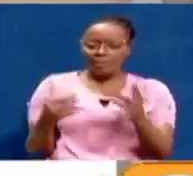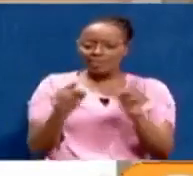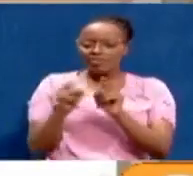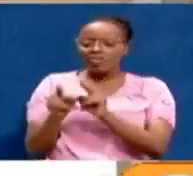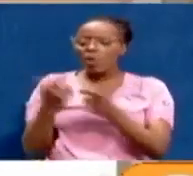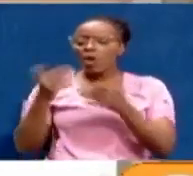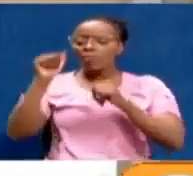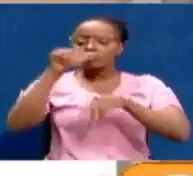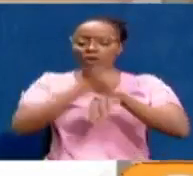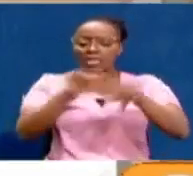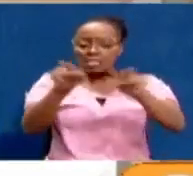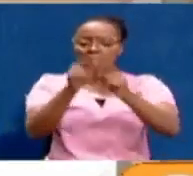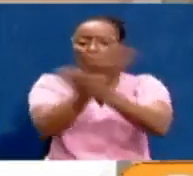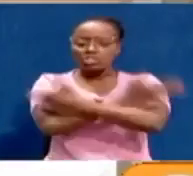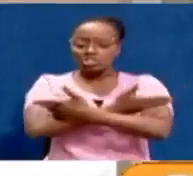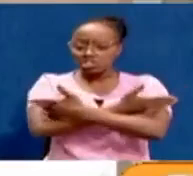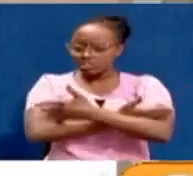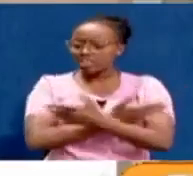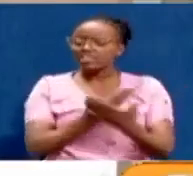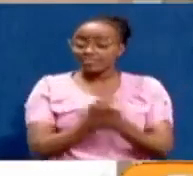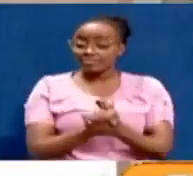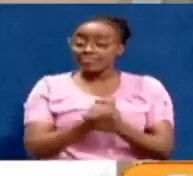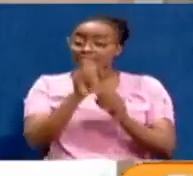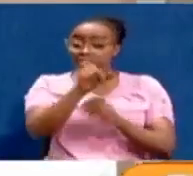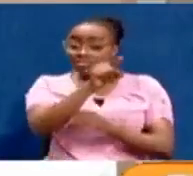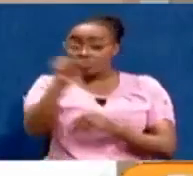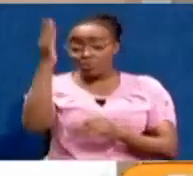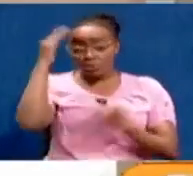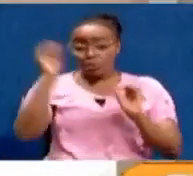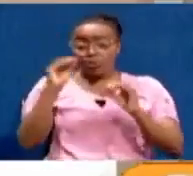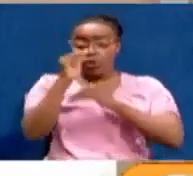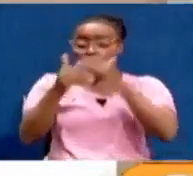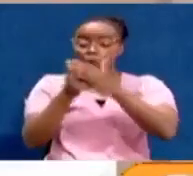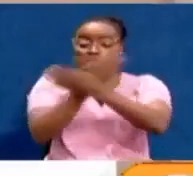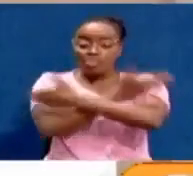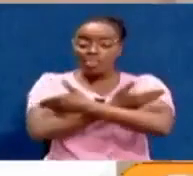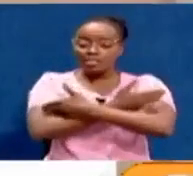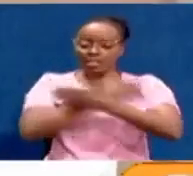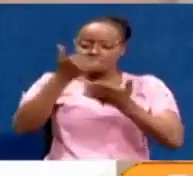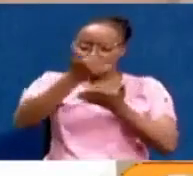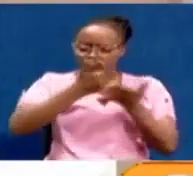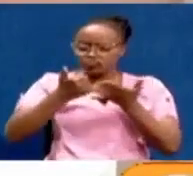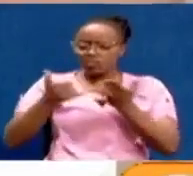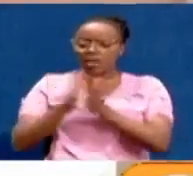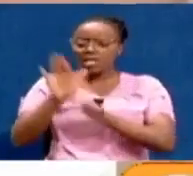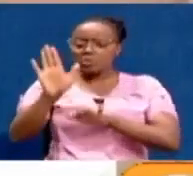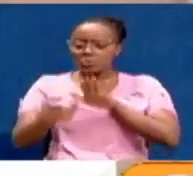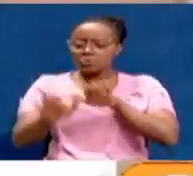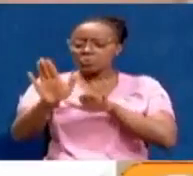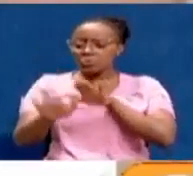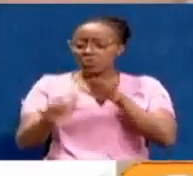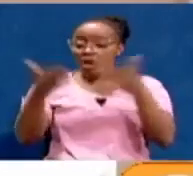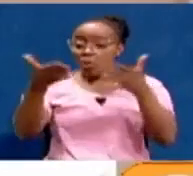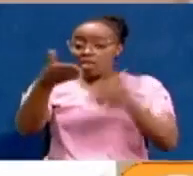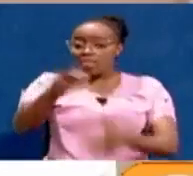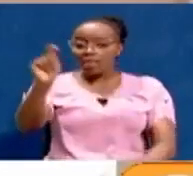and where to get similar shirts. Well, in case you didn't know, all the shirts are designed and made